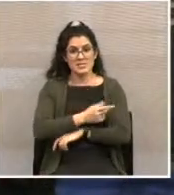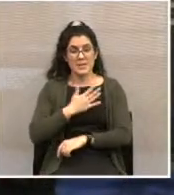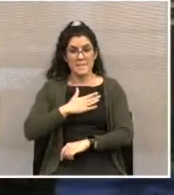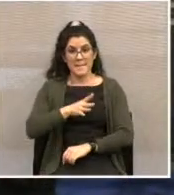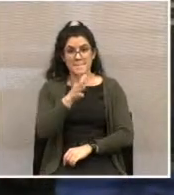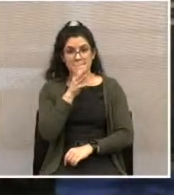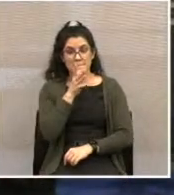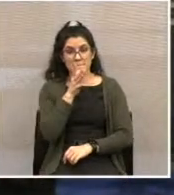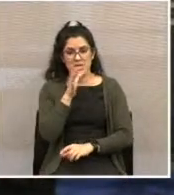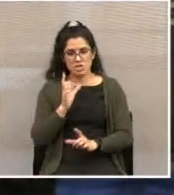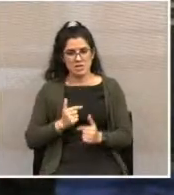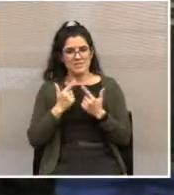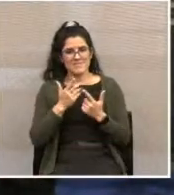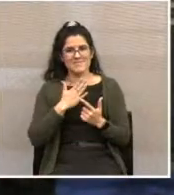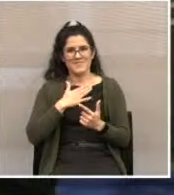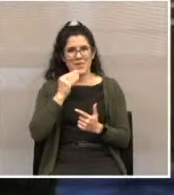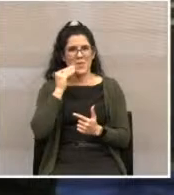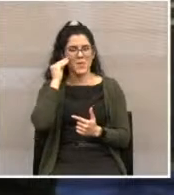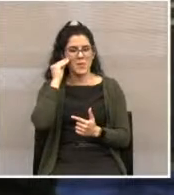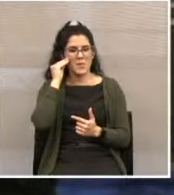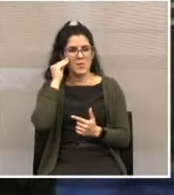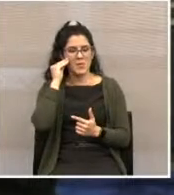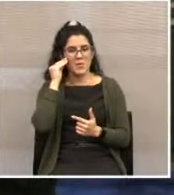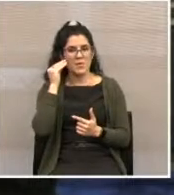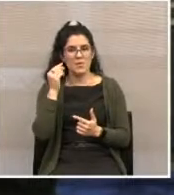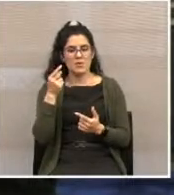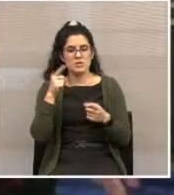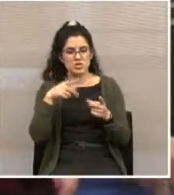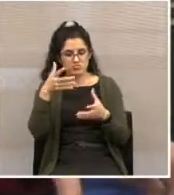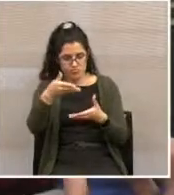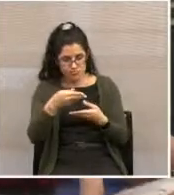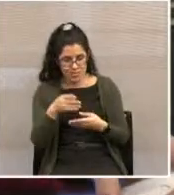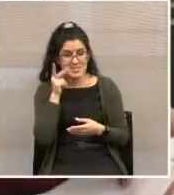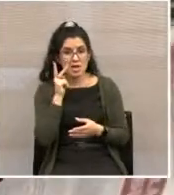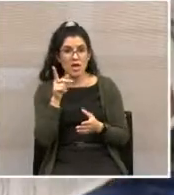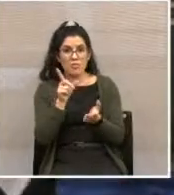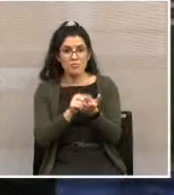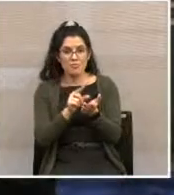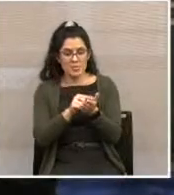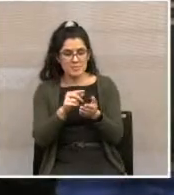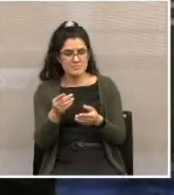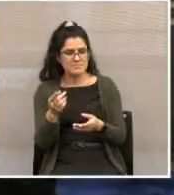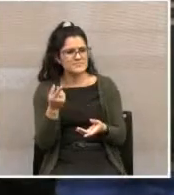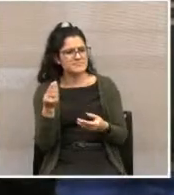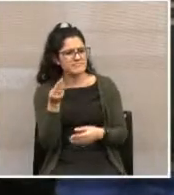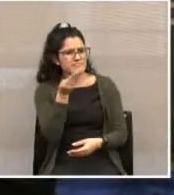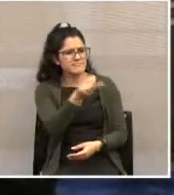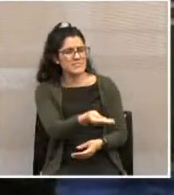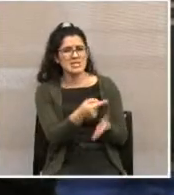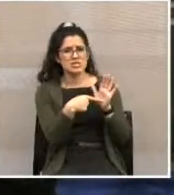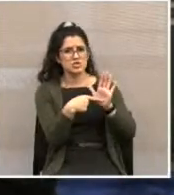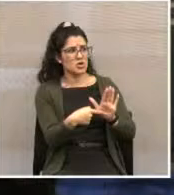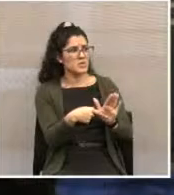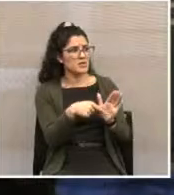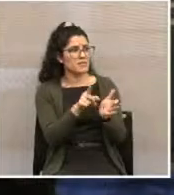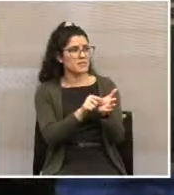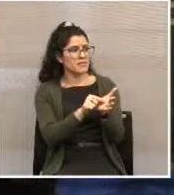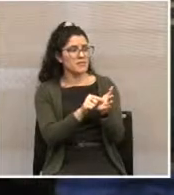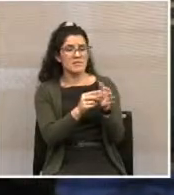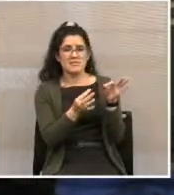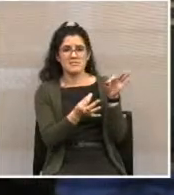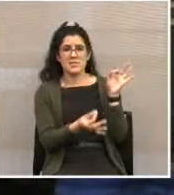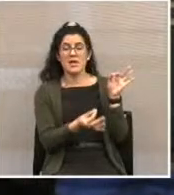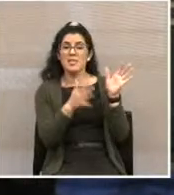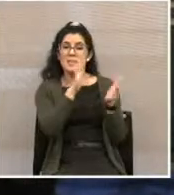who living at home at the time, receiving El Nuevo Herald, came to me and handed me this